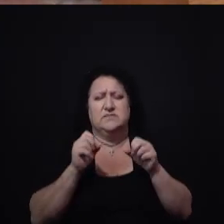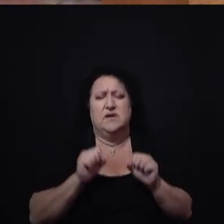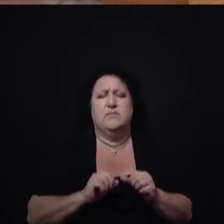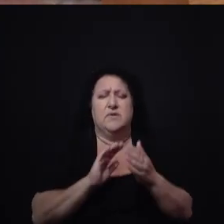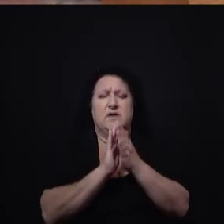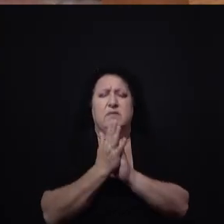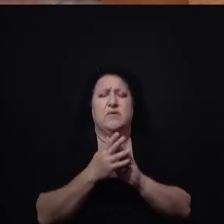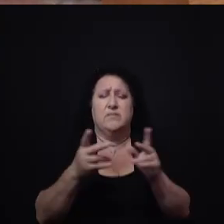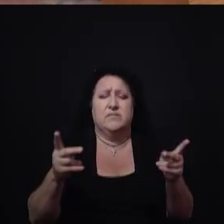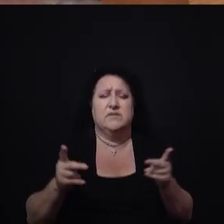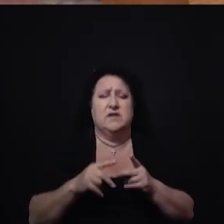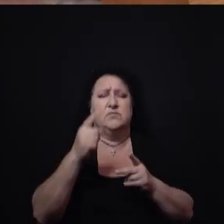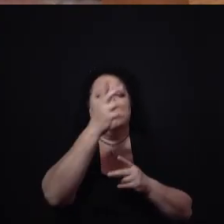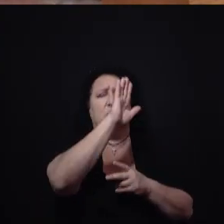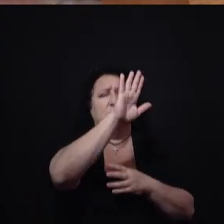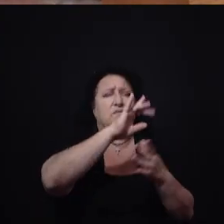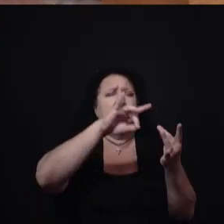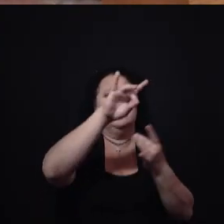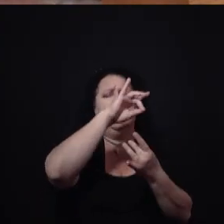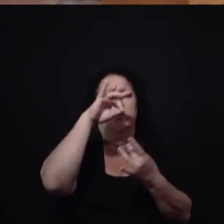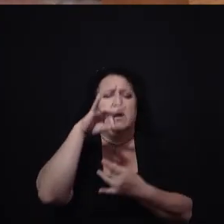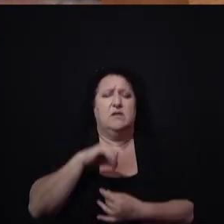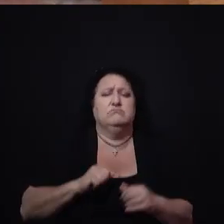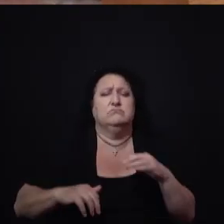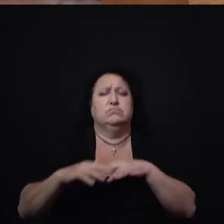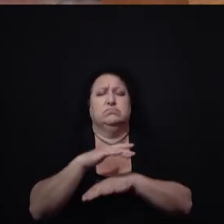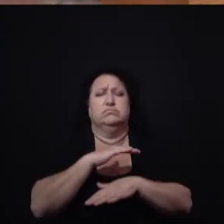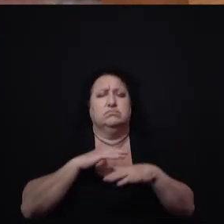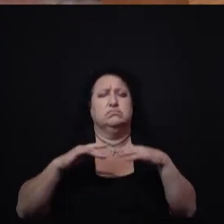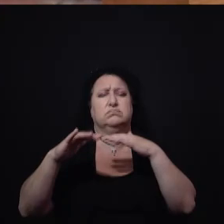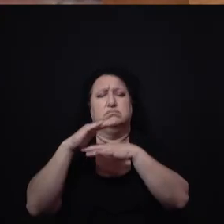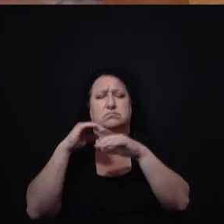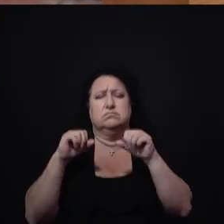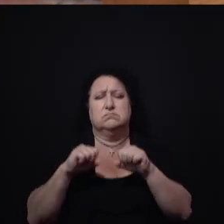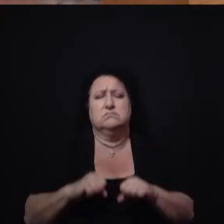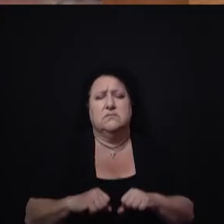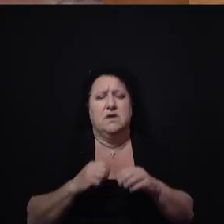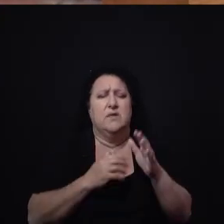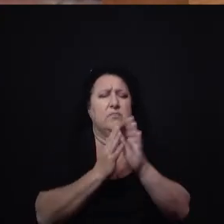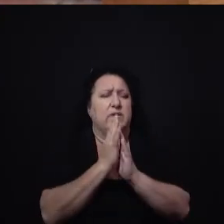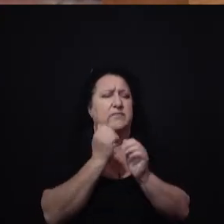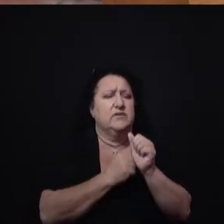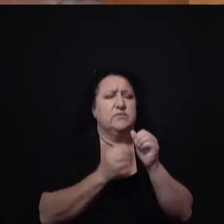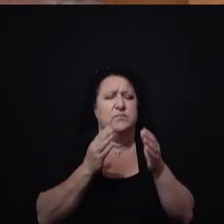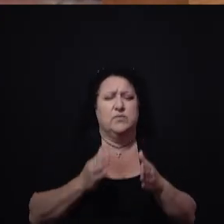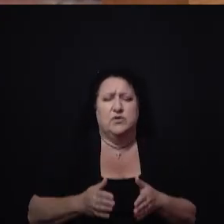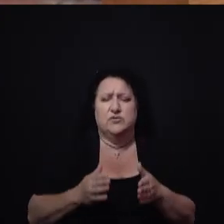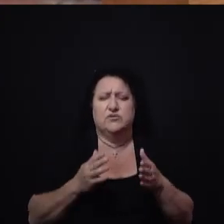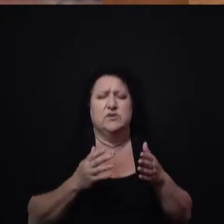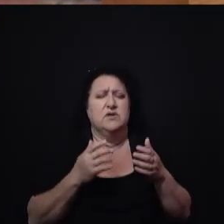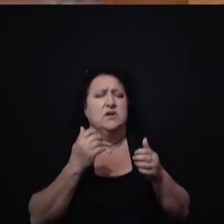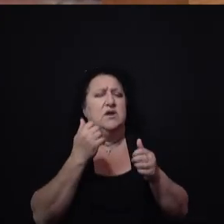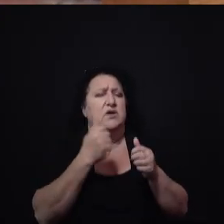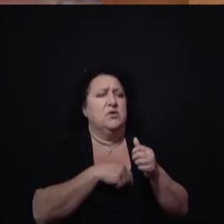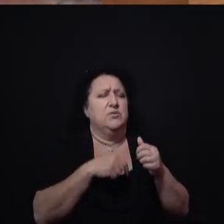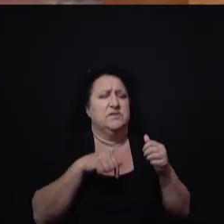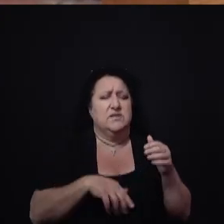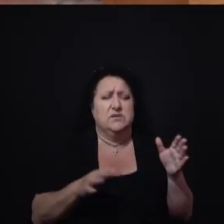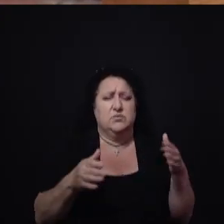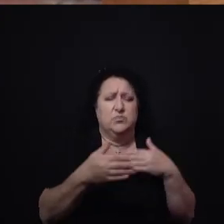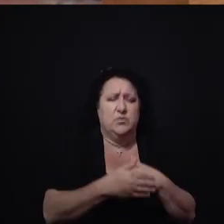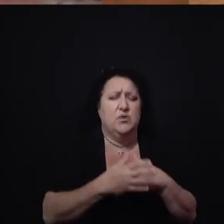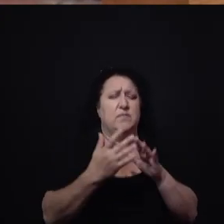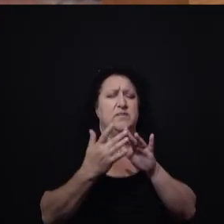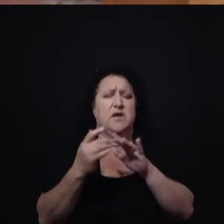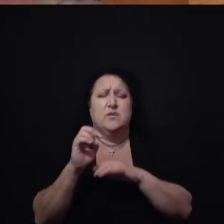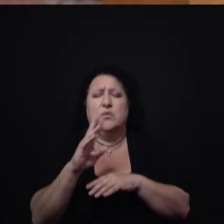Lord, show us right now today. I pray for each and every one of my brothers and sisters hearing my voice right now in this room, online, even someone watching this